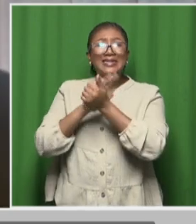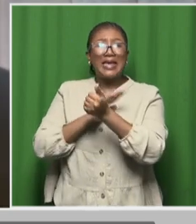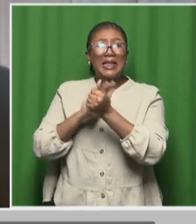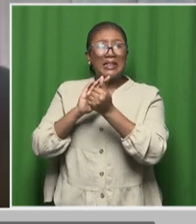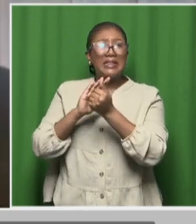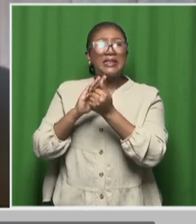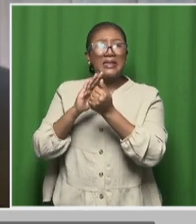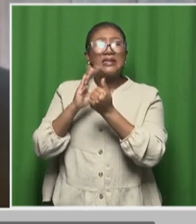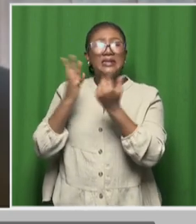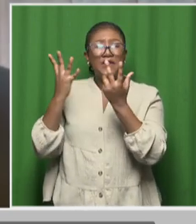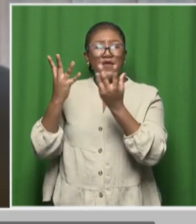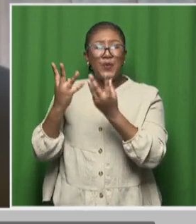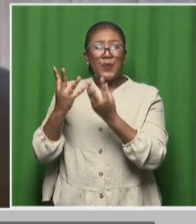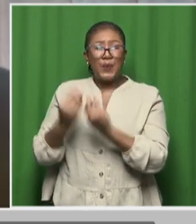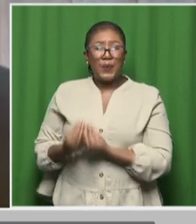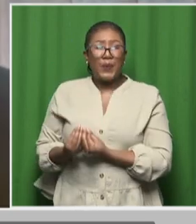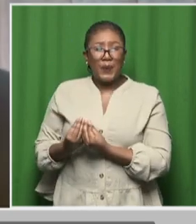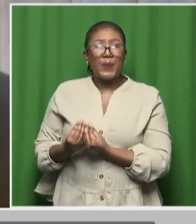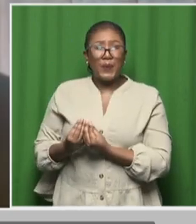Okay, challenges,